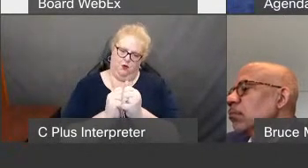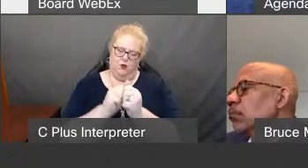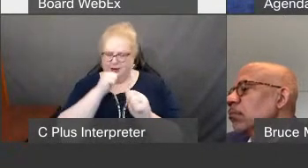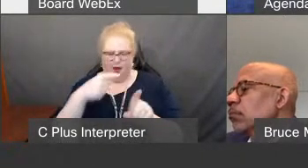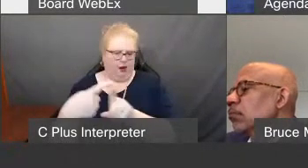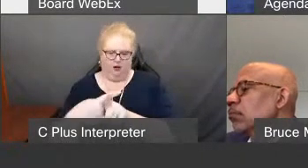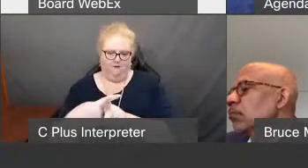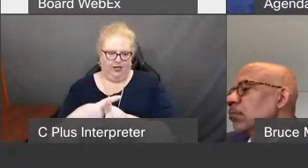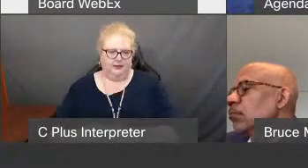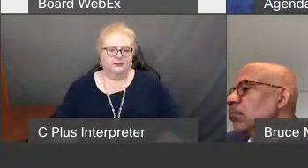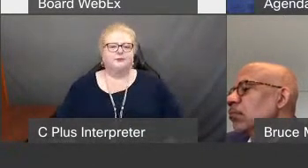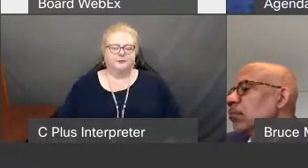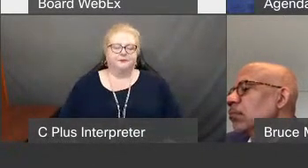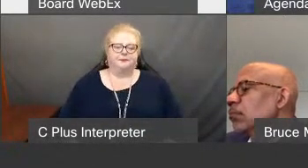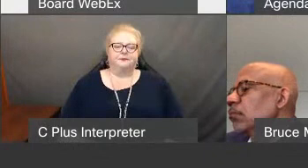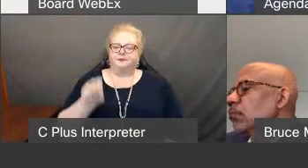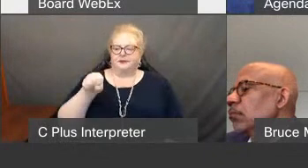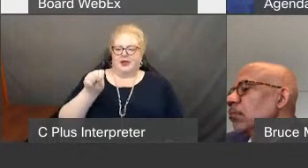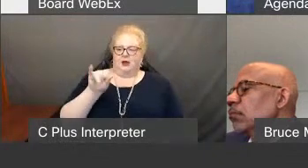Sure.